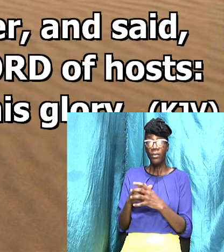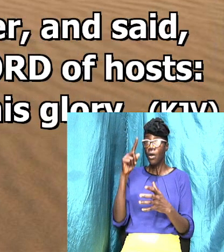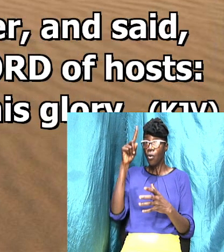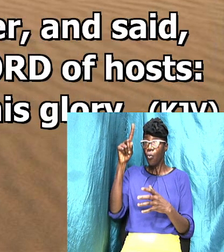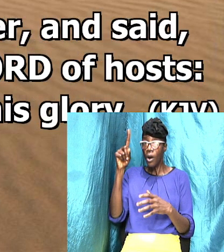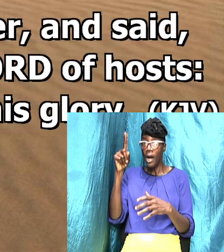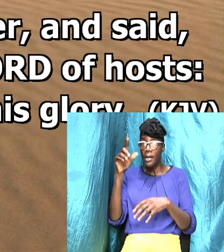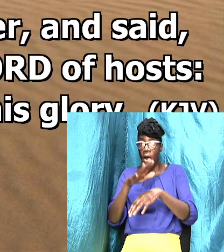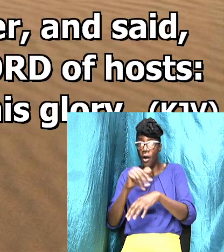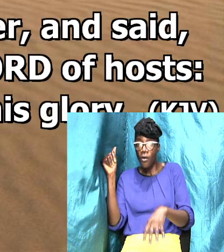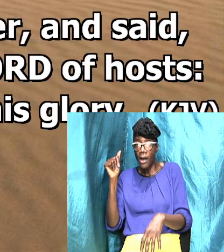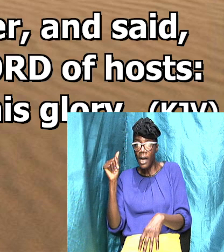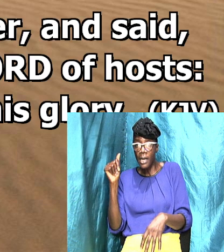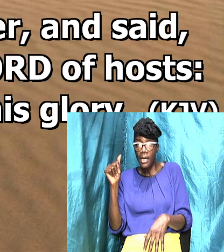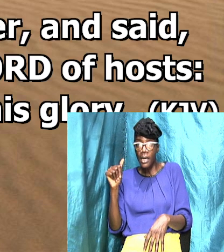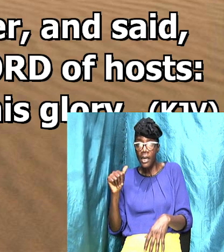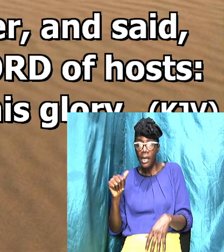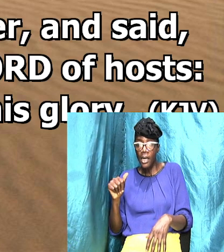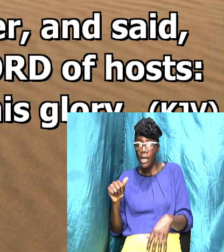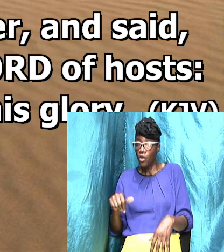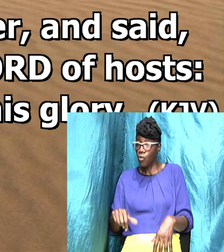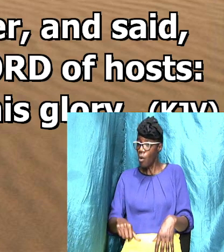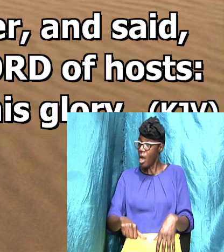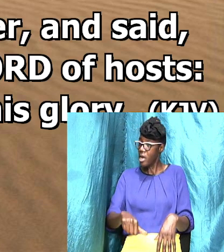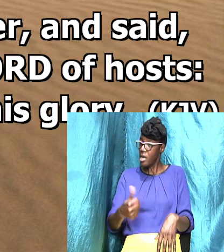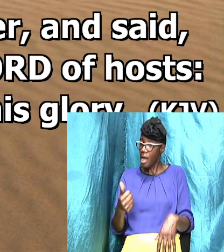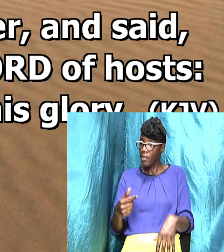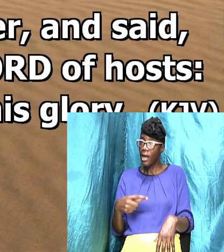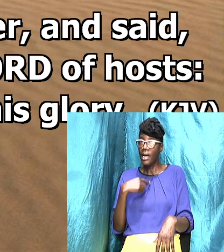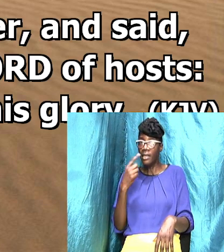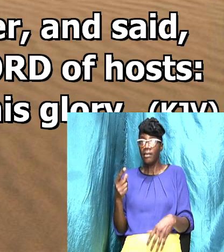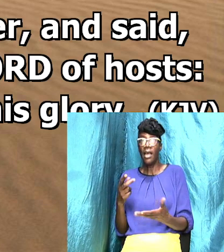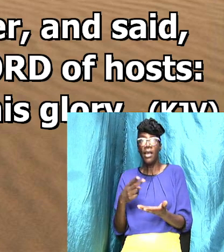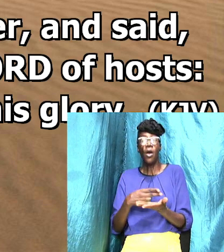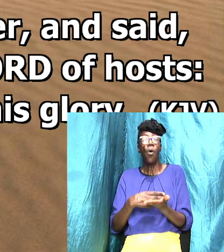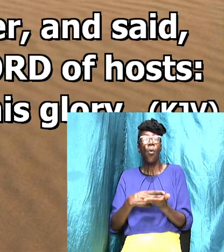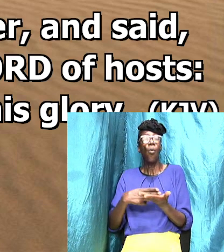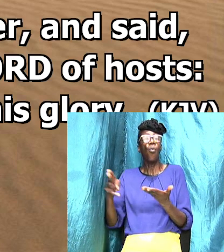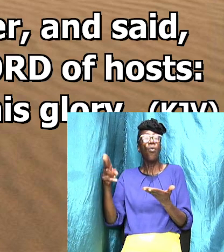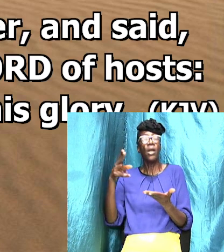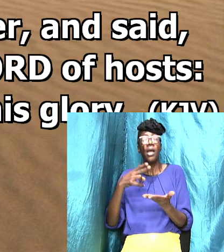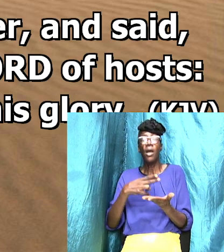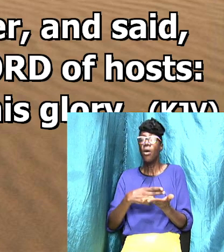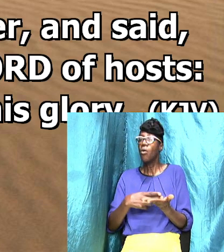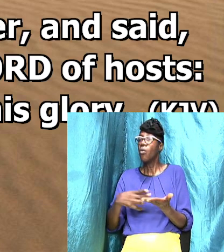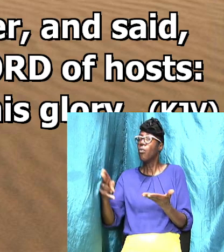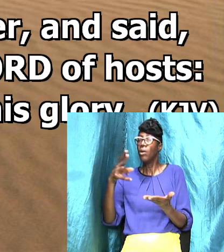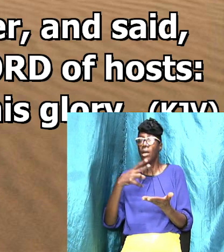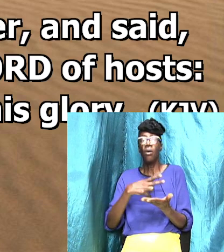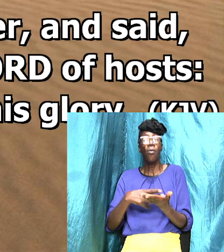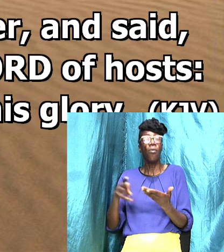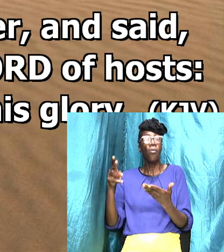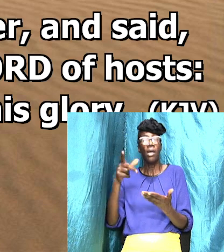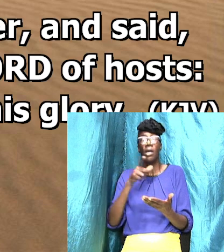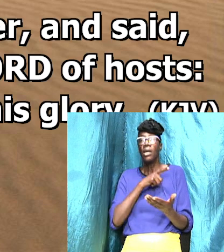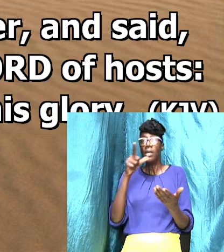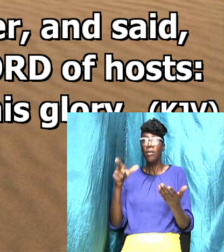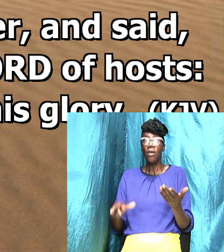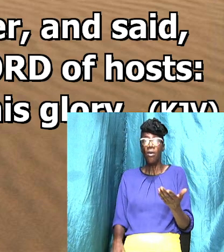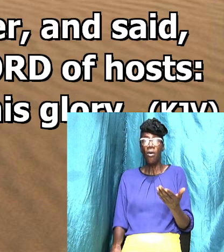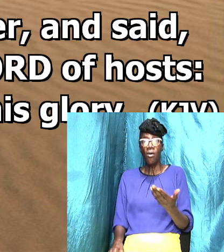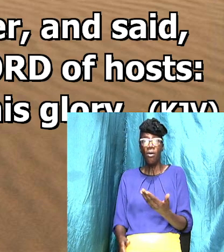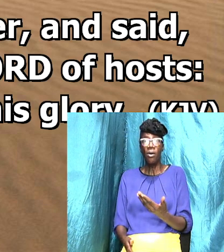And one cried unto another and said, holy, holy, holy is the Lord of